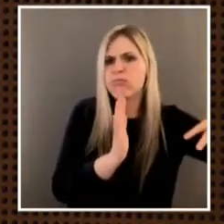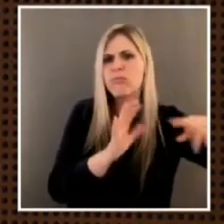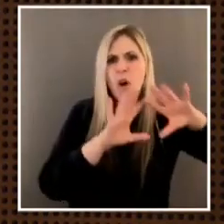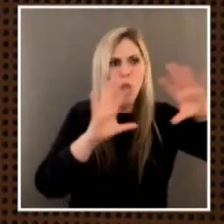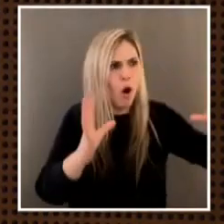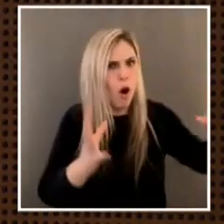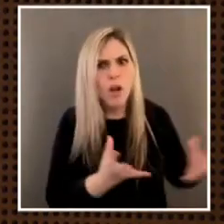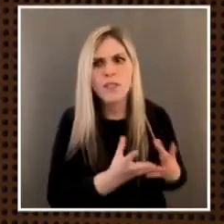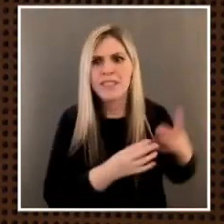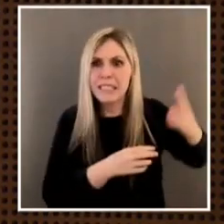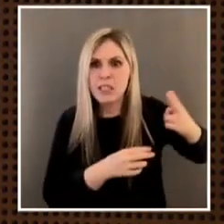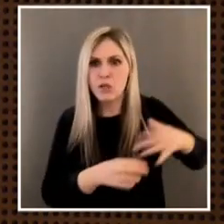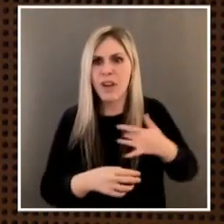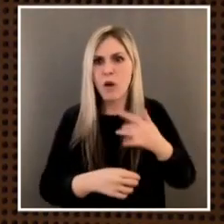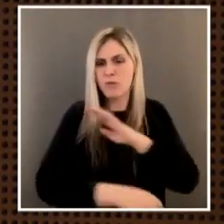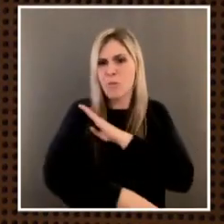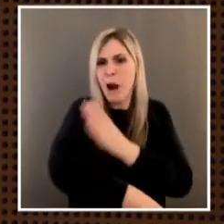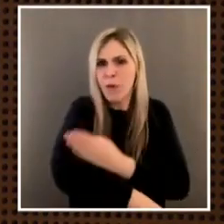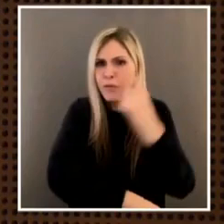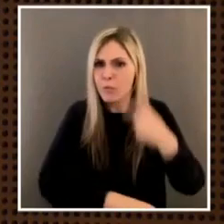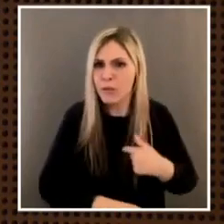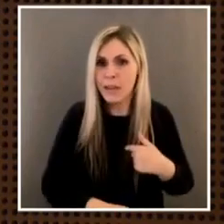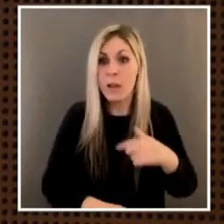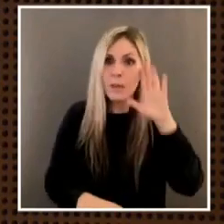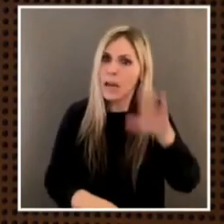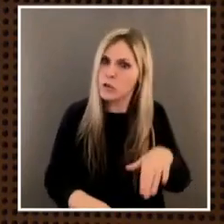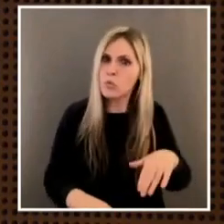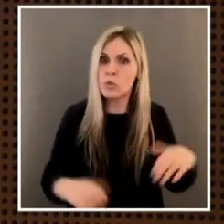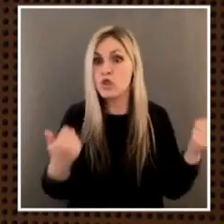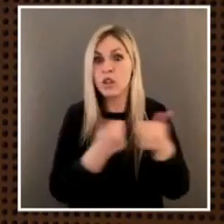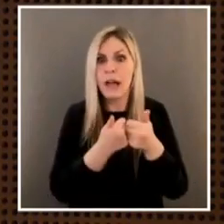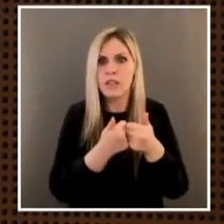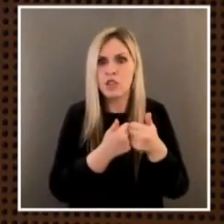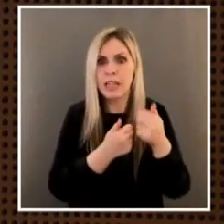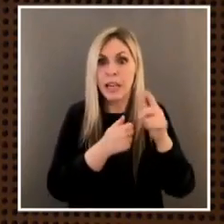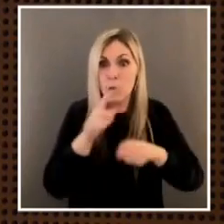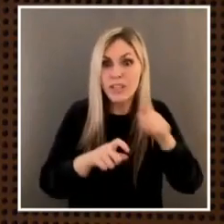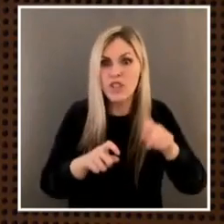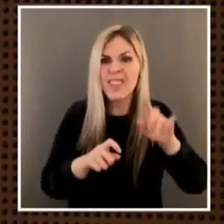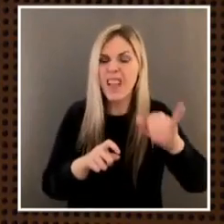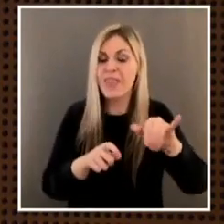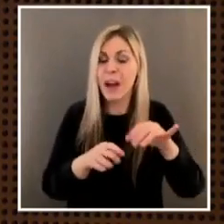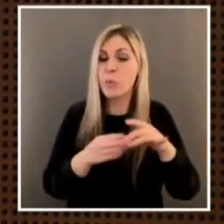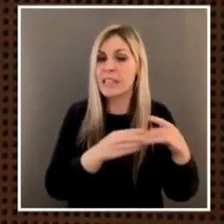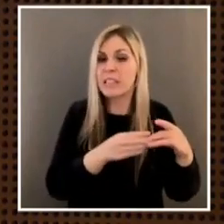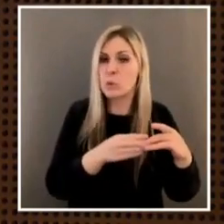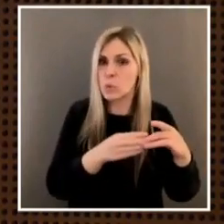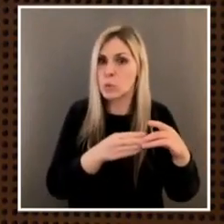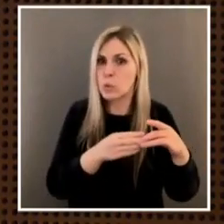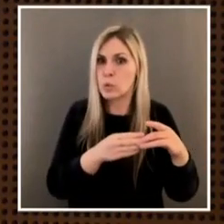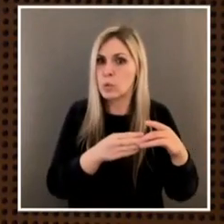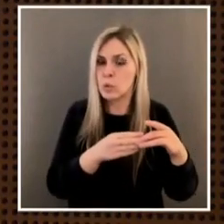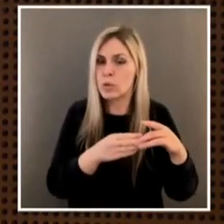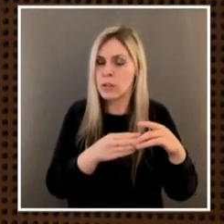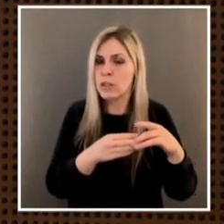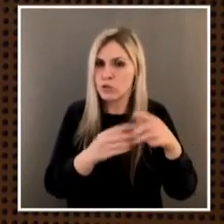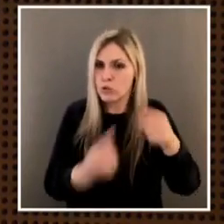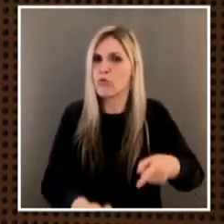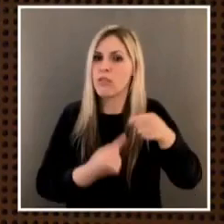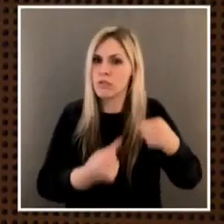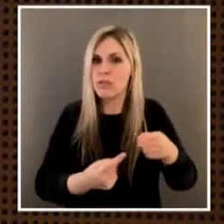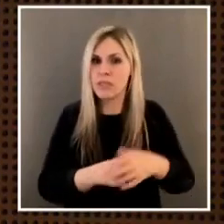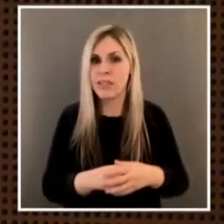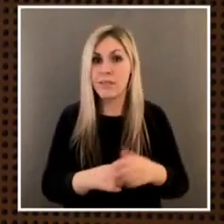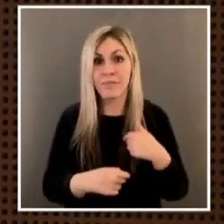I knew that challenging and questioning would come with a price. Though young, I had been alive to